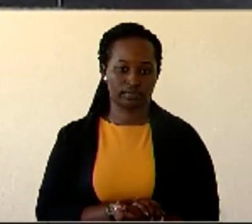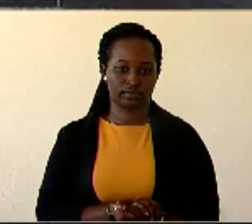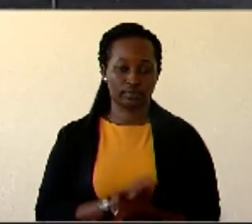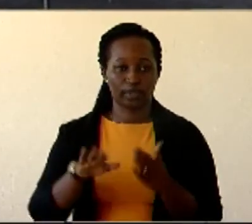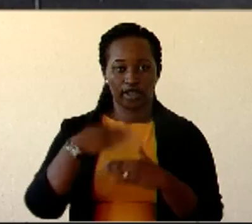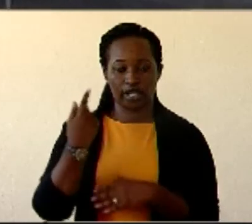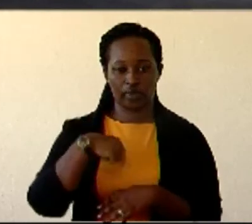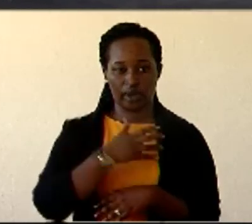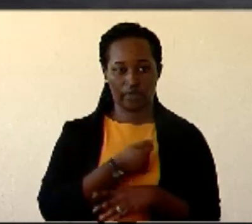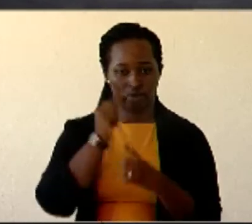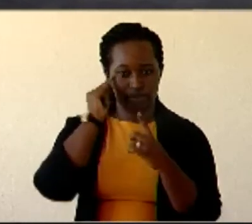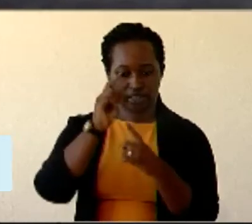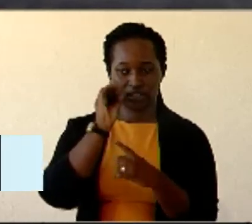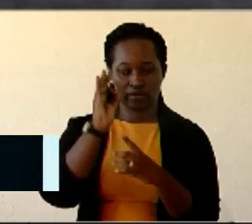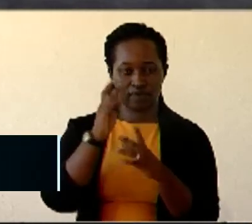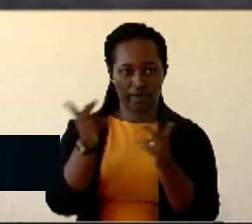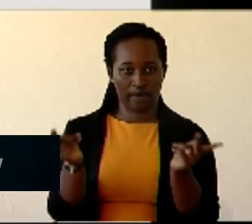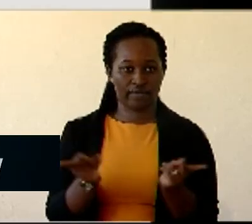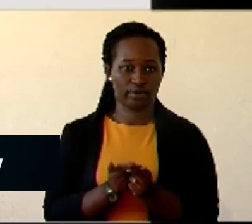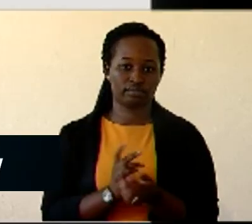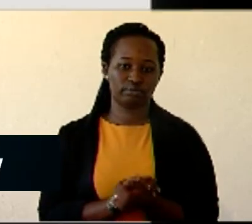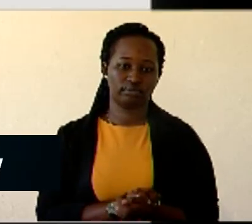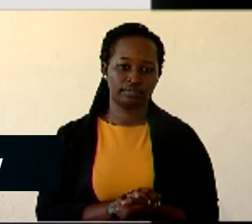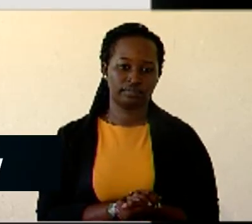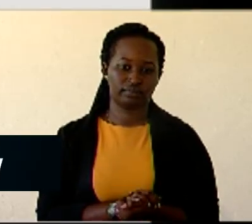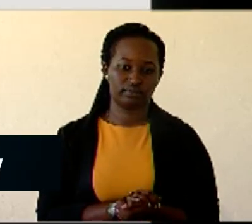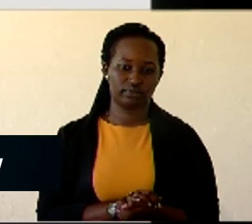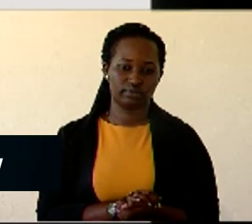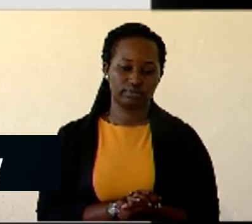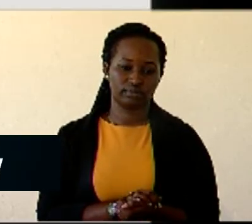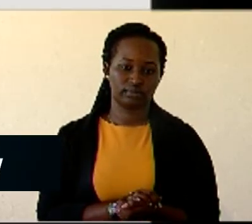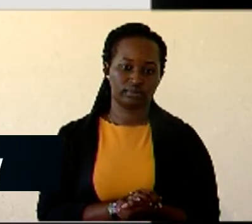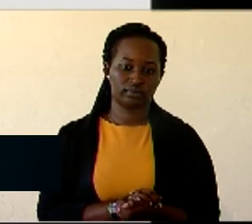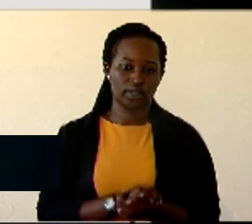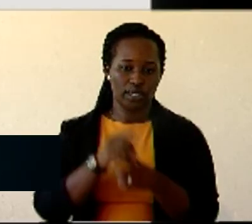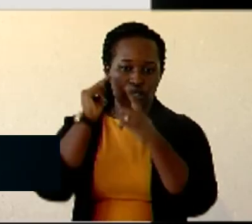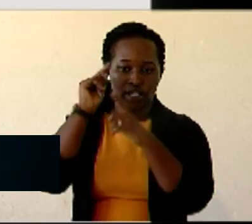Then we have objective of the farm, also as another factor, objectives of the farm.